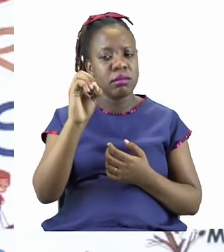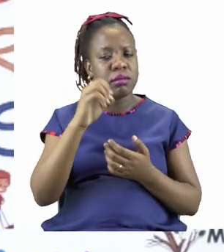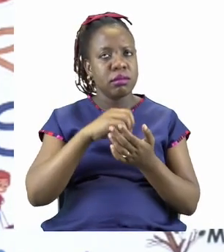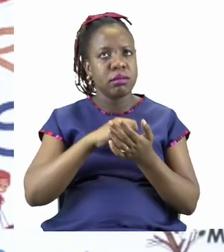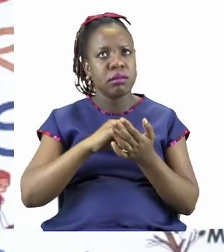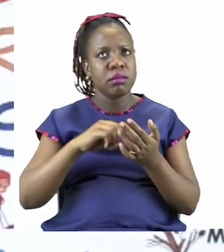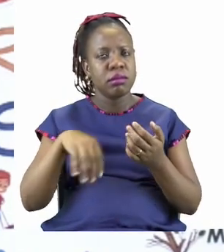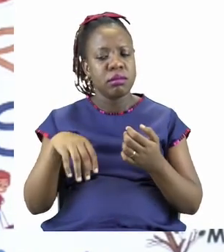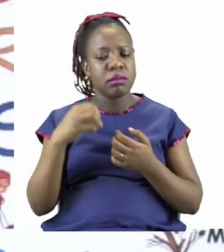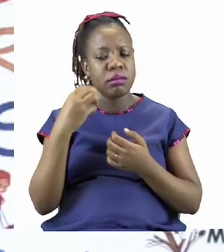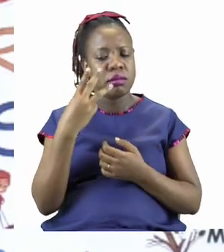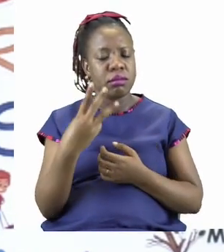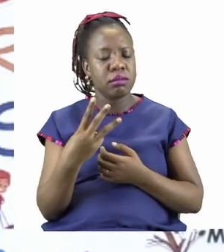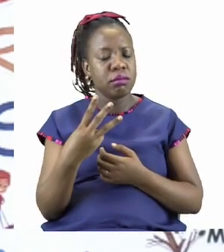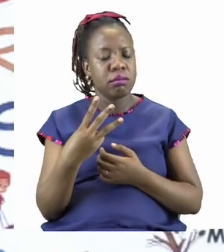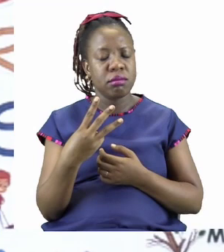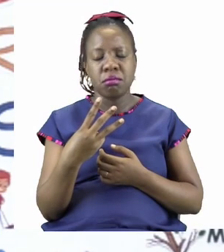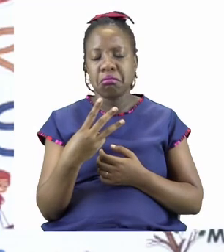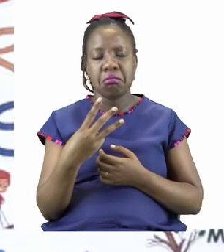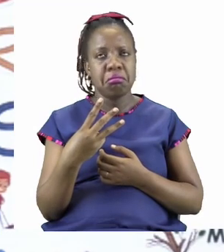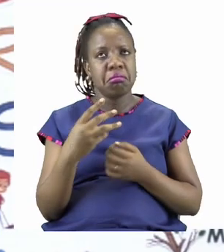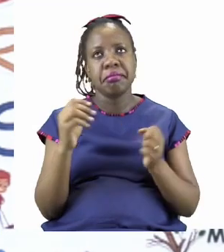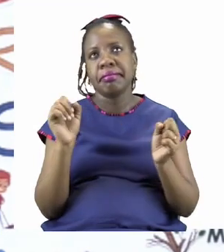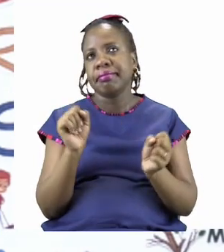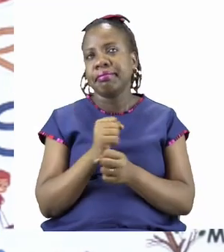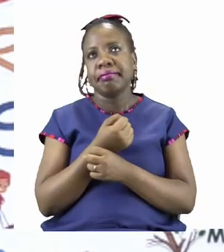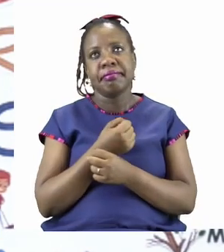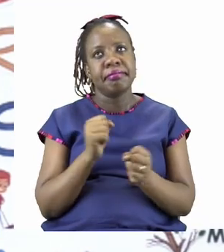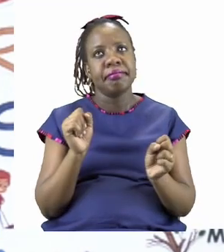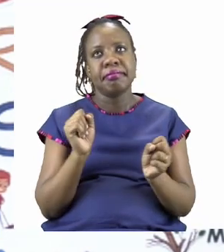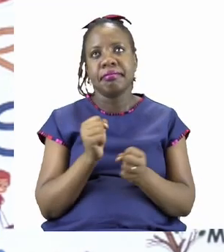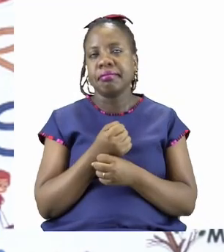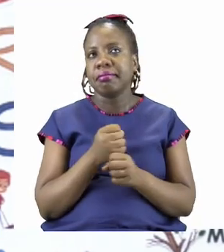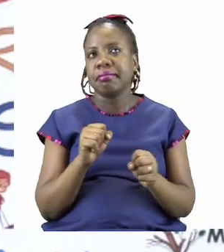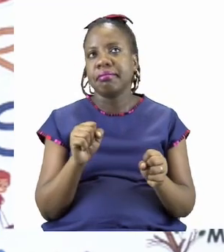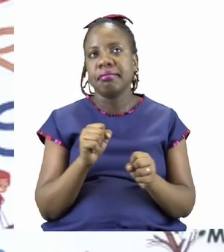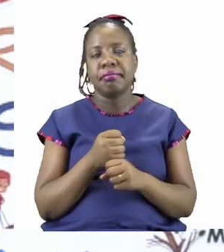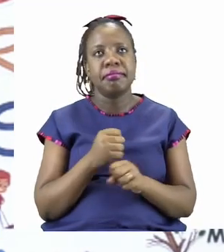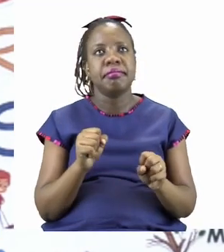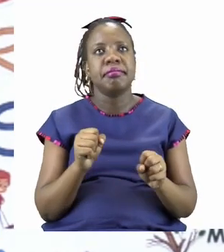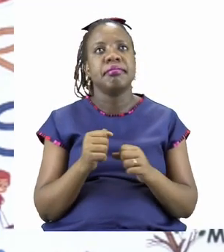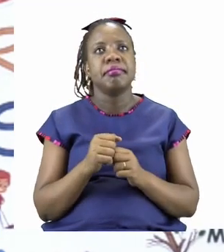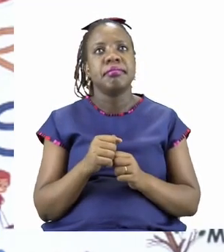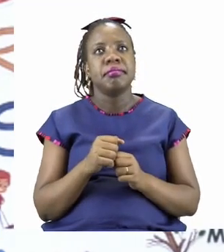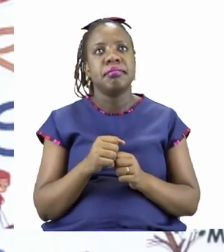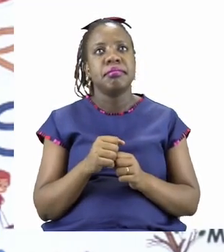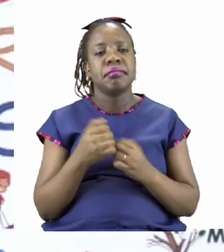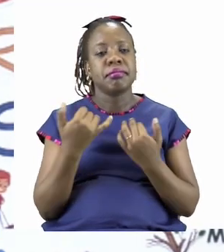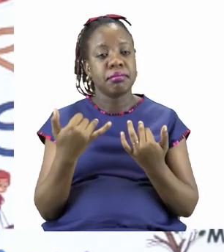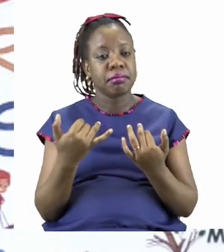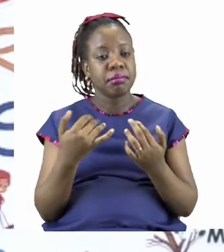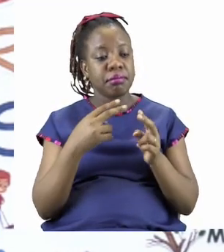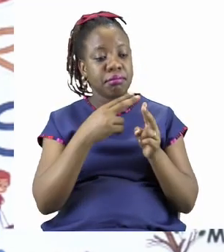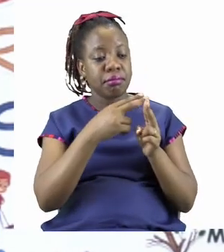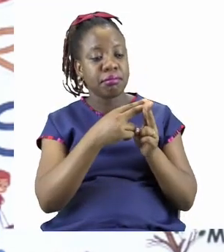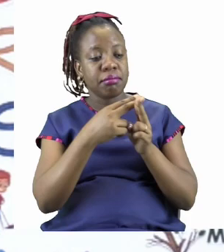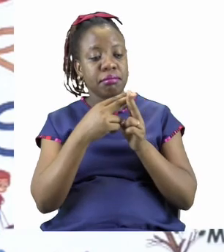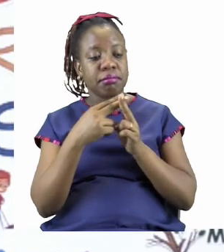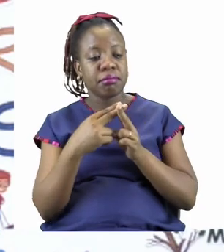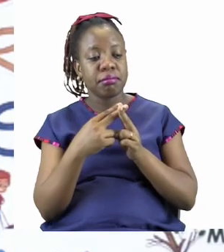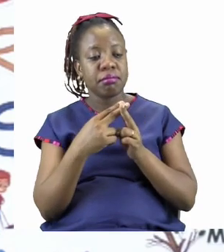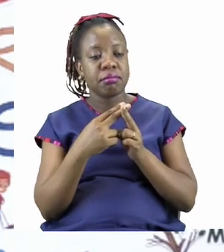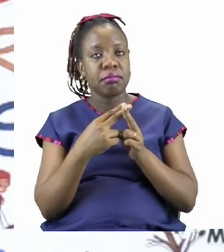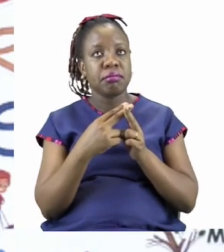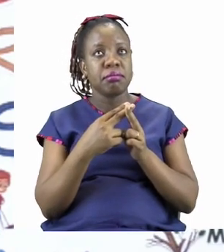3. Can we subtract 3 from 0? No, we can't. So we now go and we borrow from